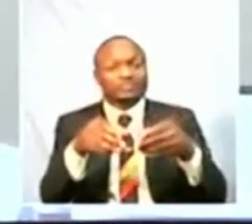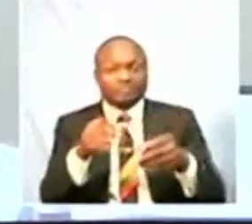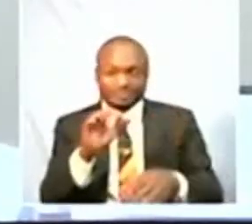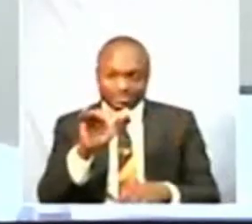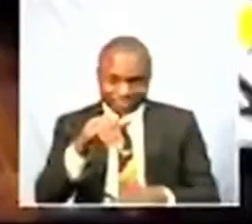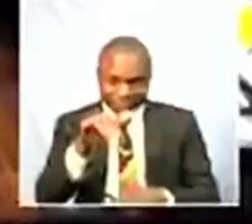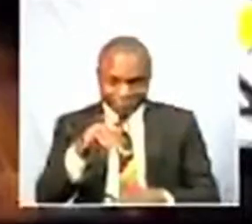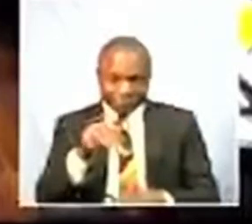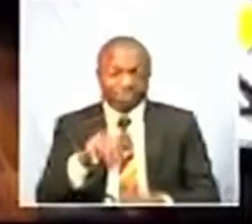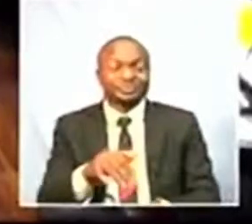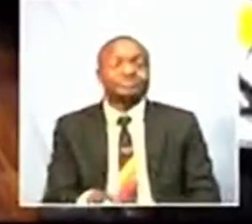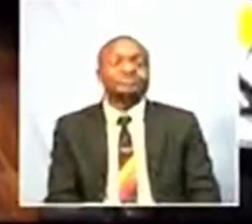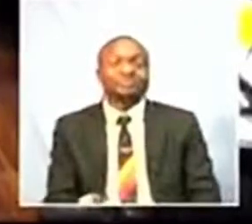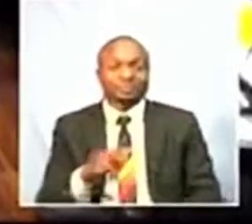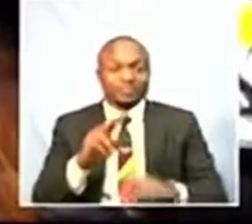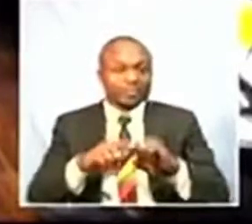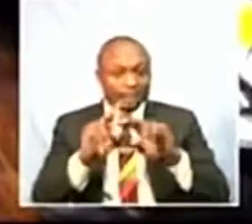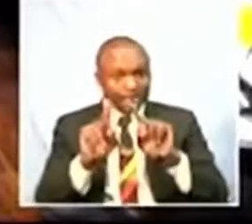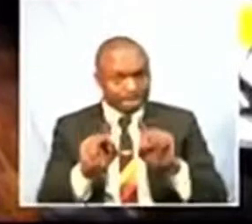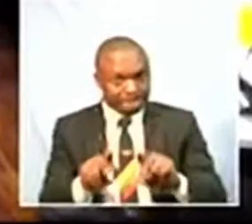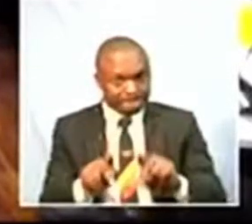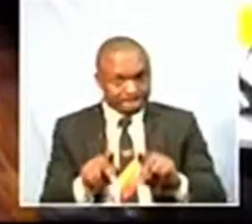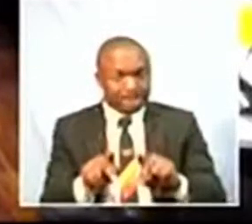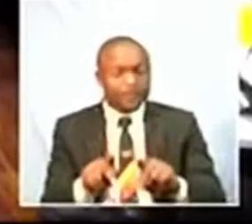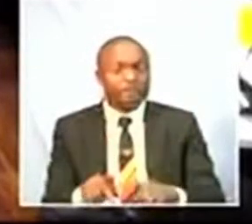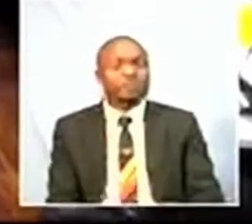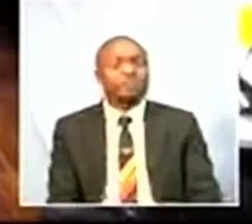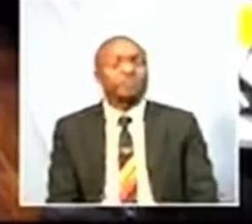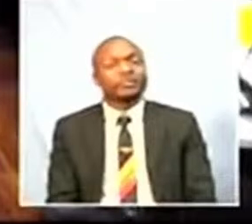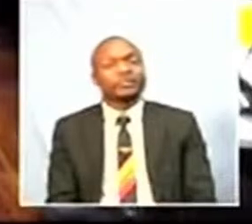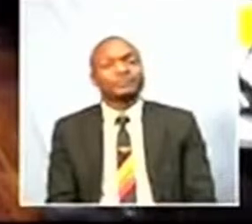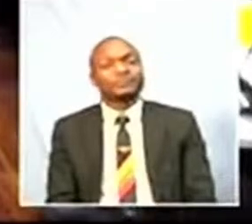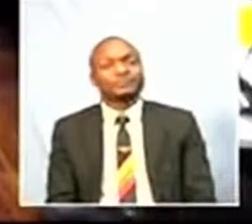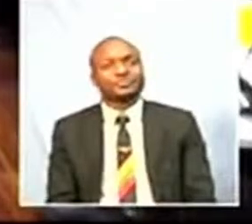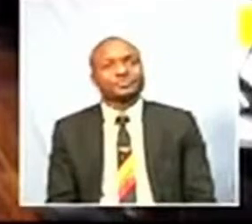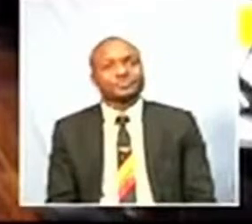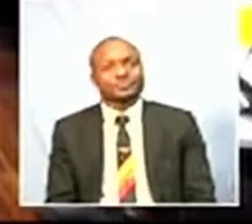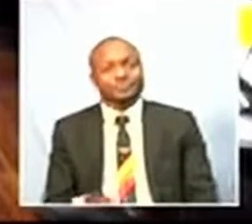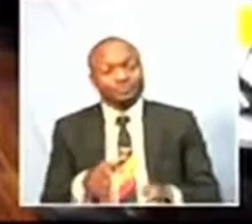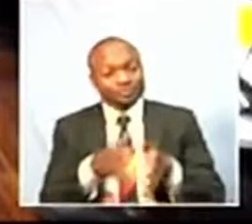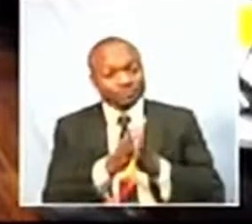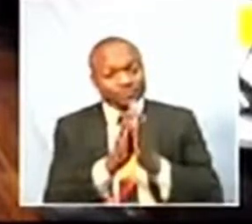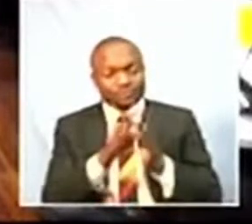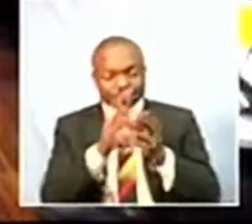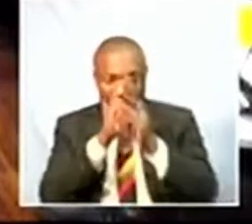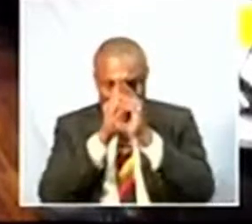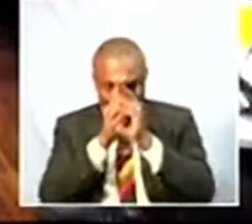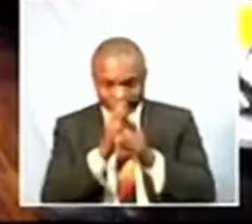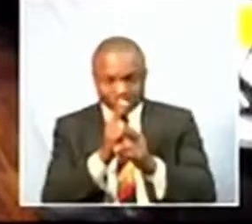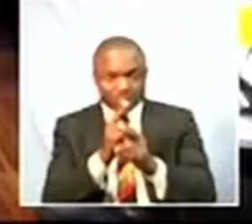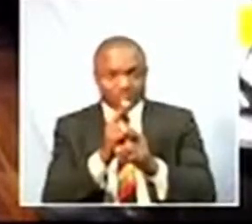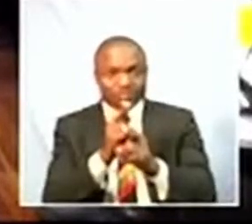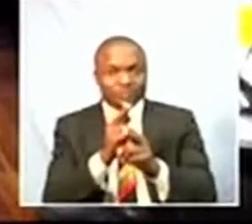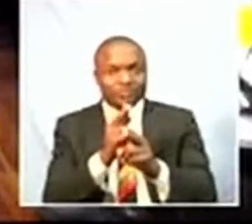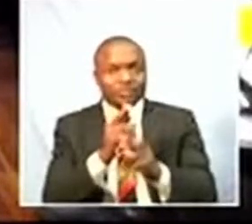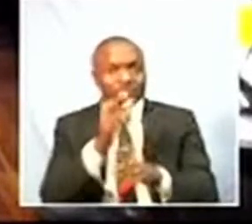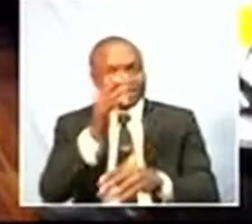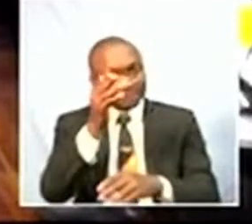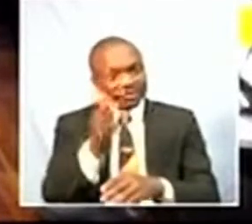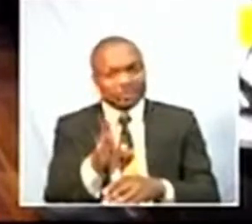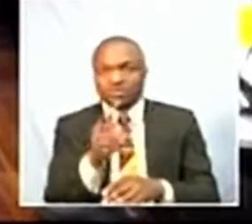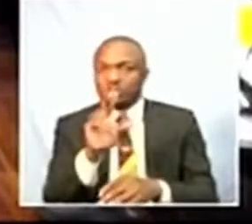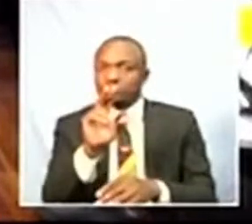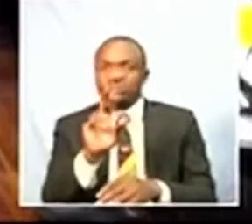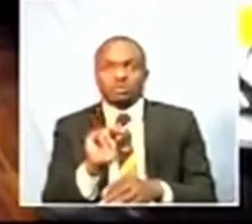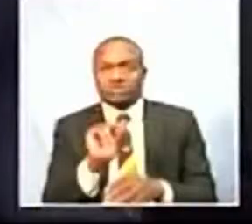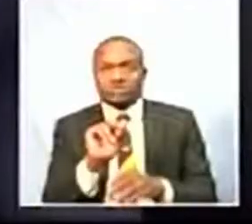Yes, it is, Chair. And as asked by the Honorable, there is no clause